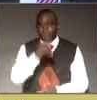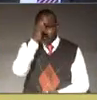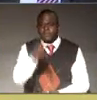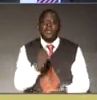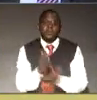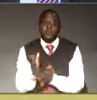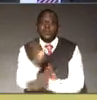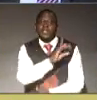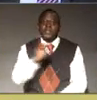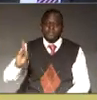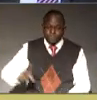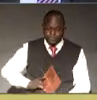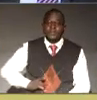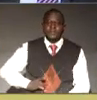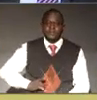democracy.